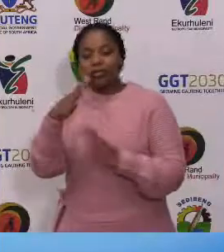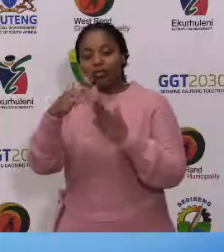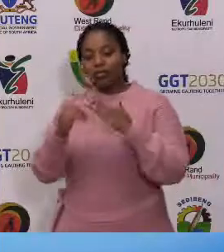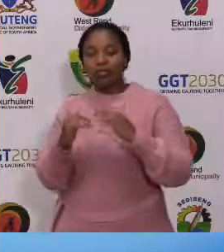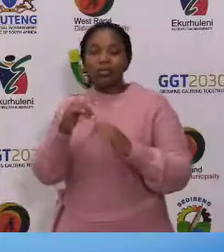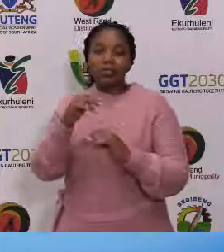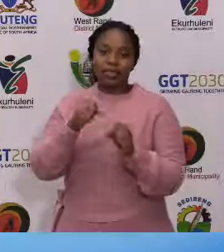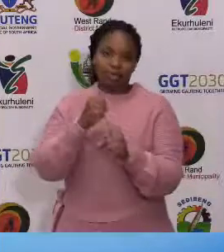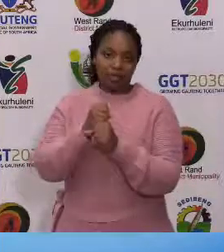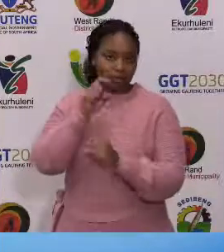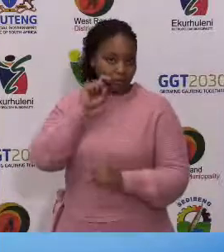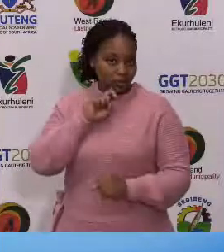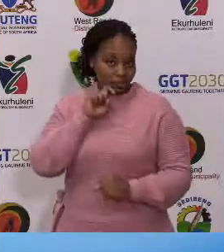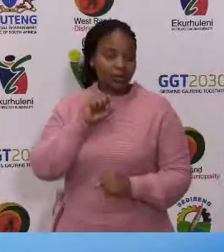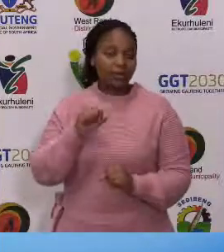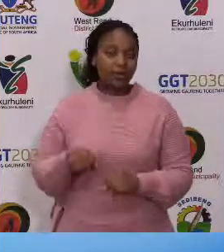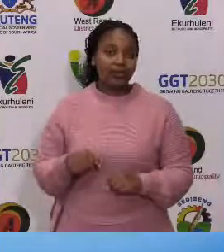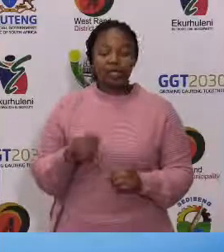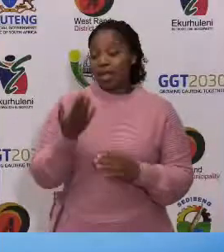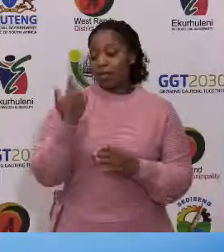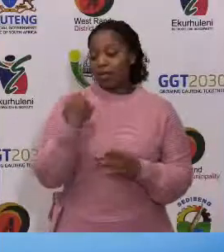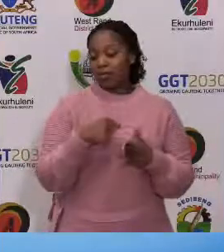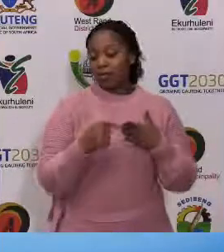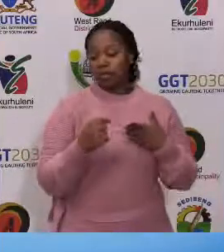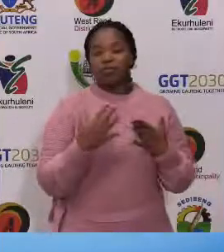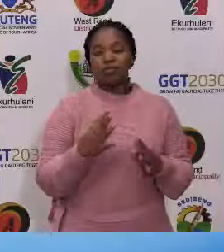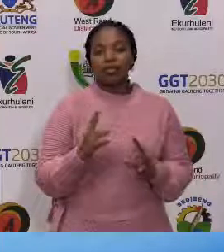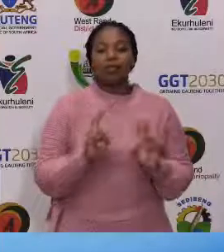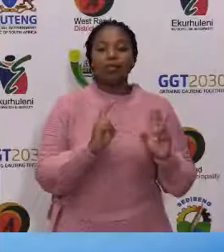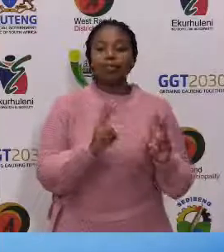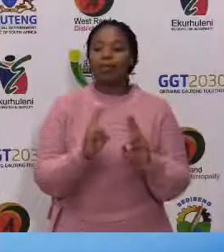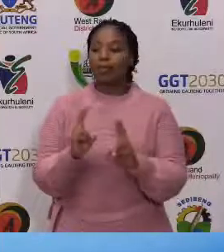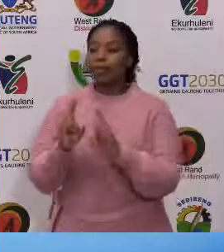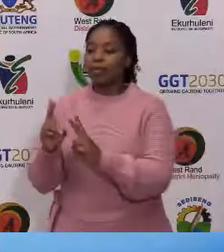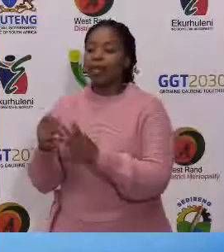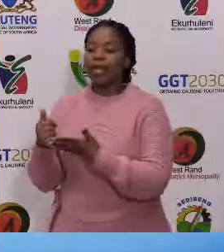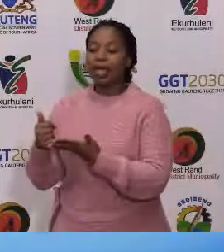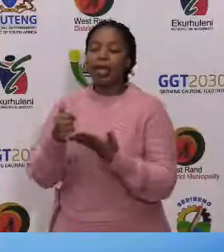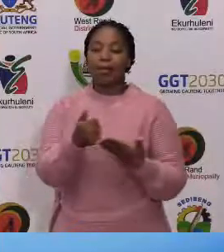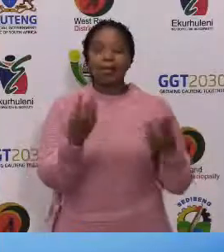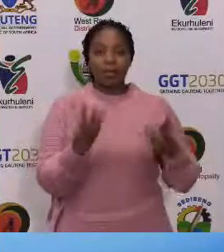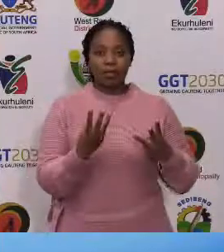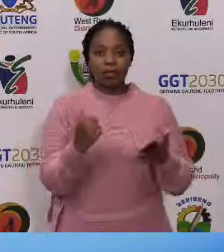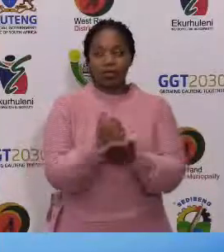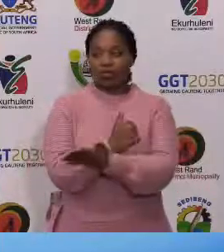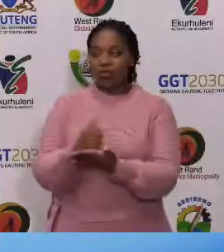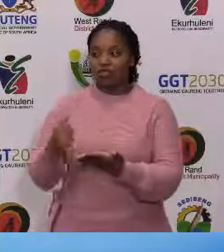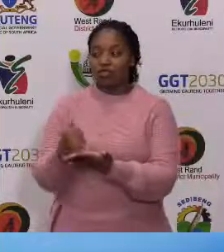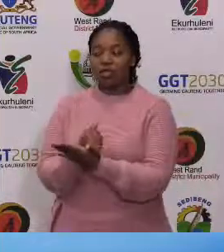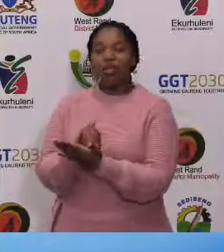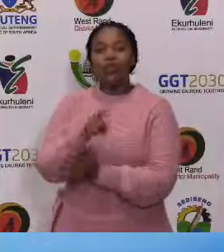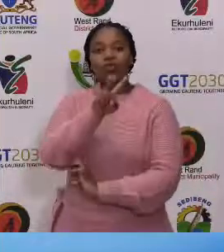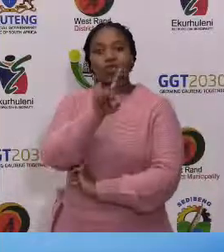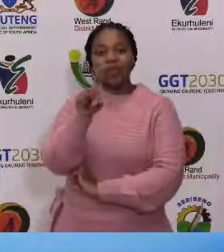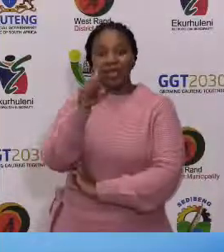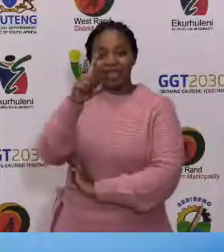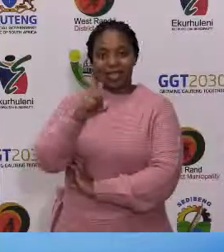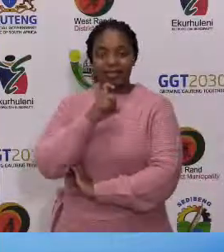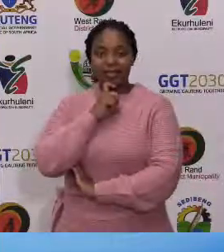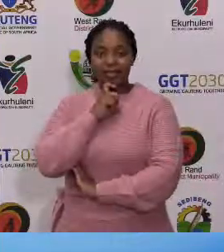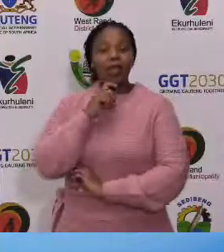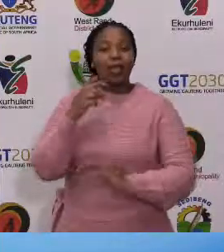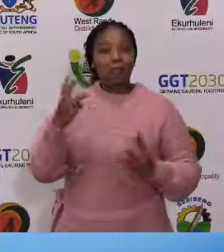Just in the past week, we've gone out to register just above 21,000 persons that are over the age